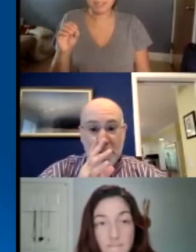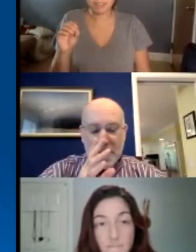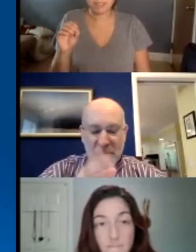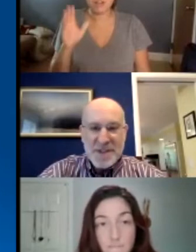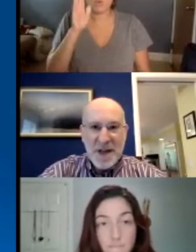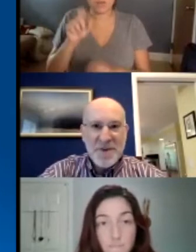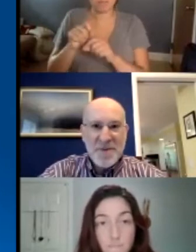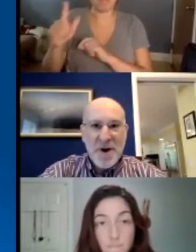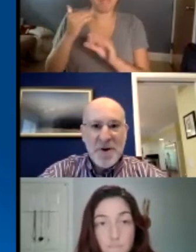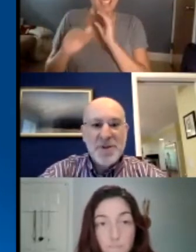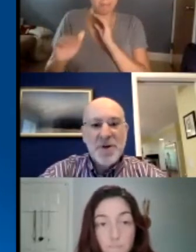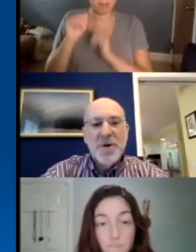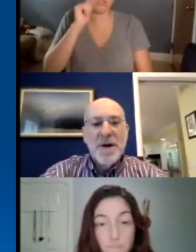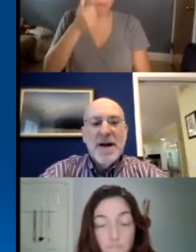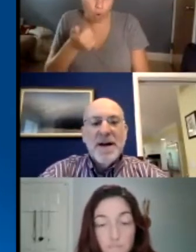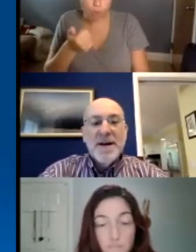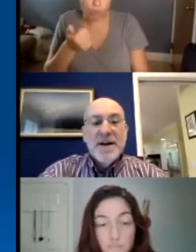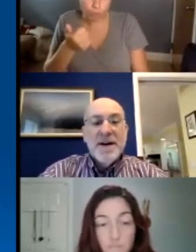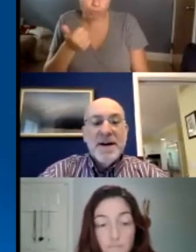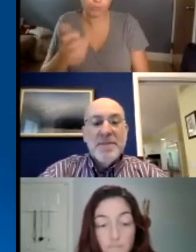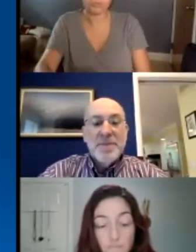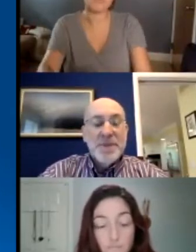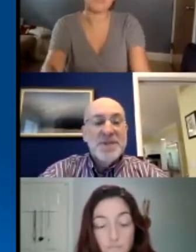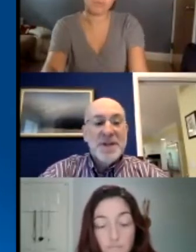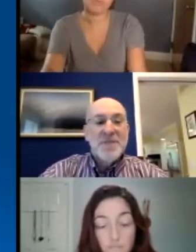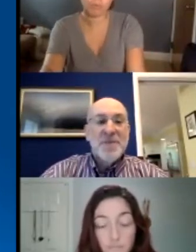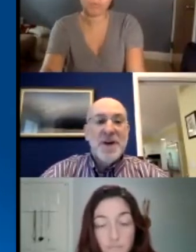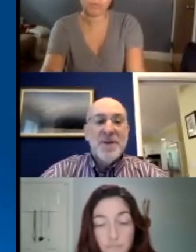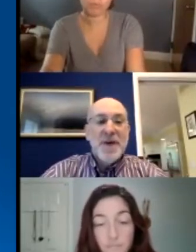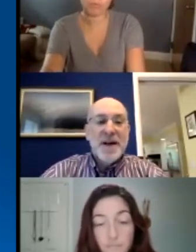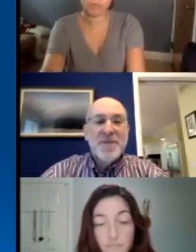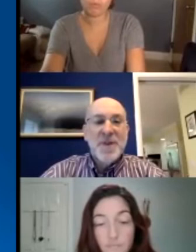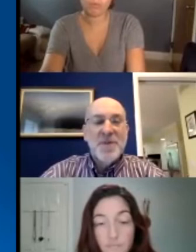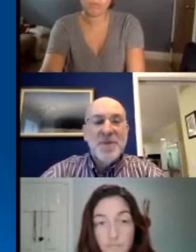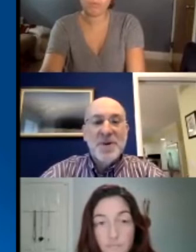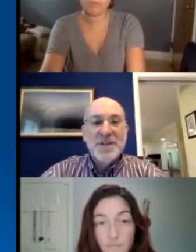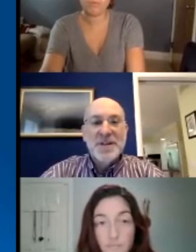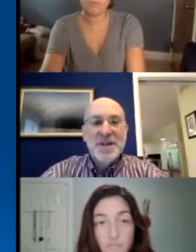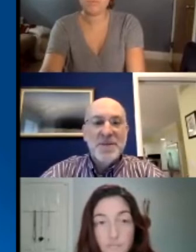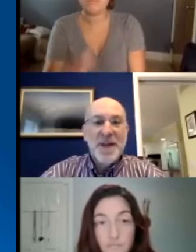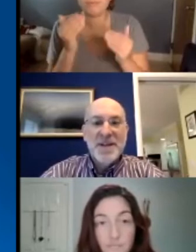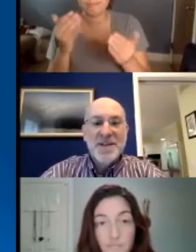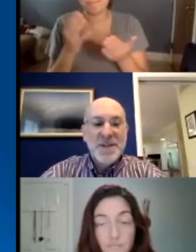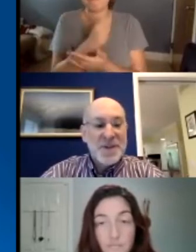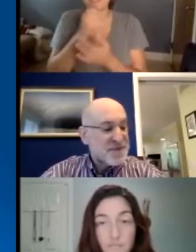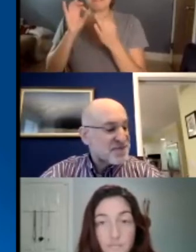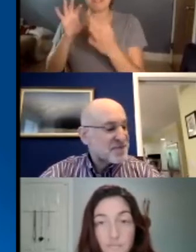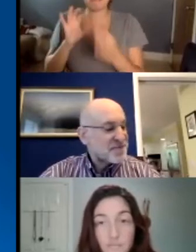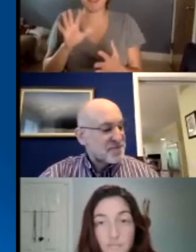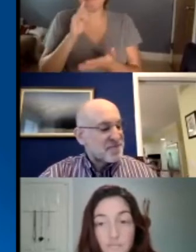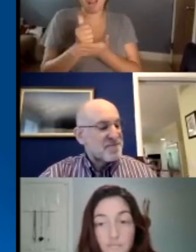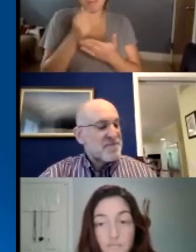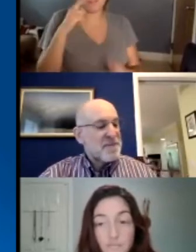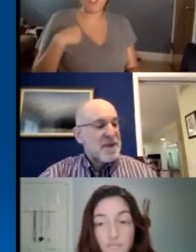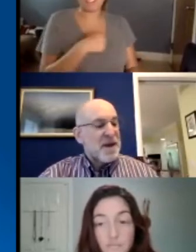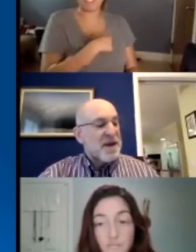email will be sent out tomorrow. So please provide feedback. It's very helpful to us in planning this series.